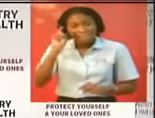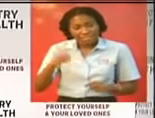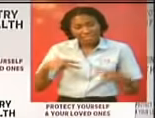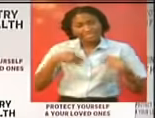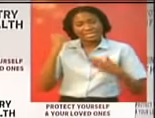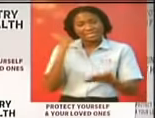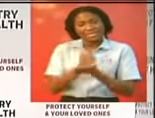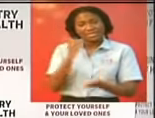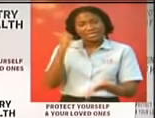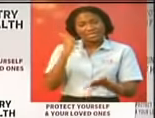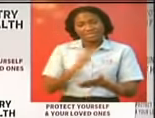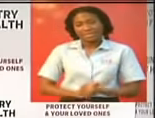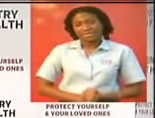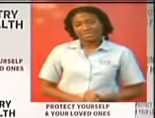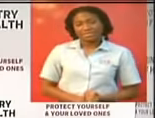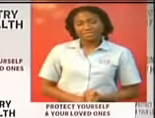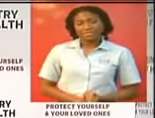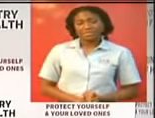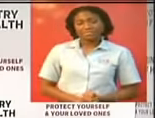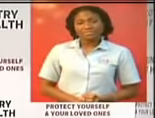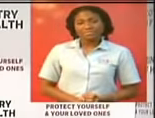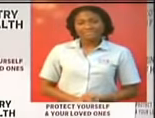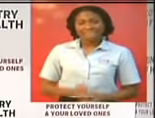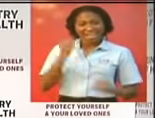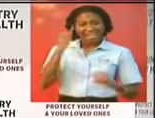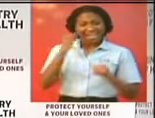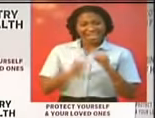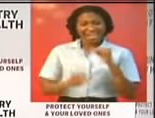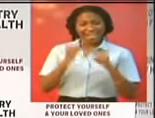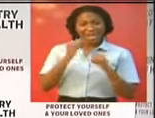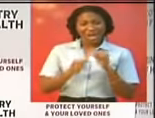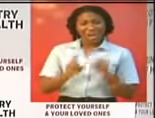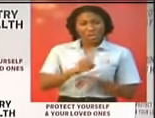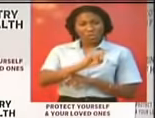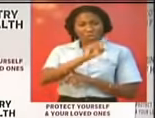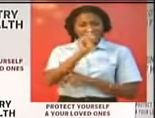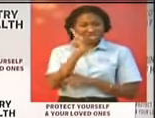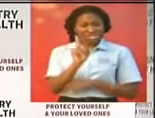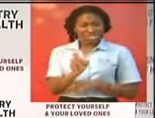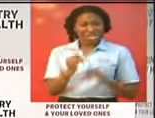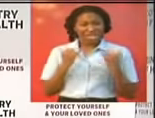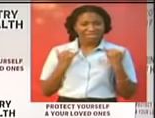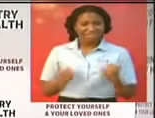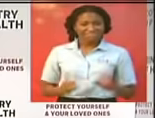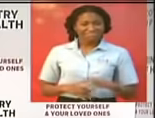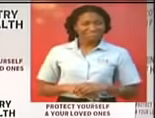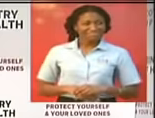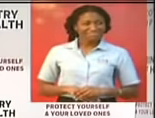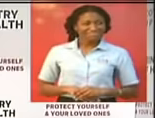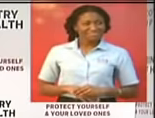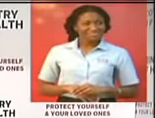Thank you very much, CMO. We have our final question from I-95.5.